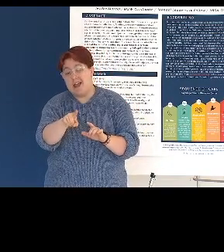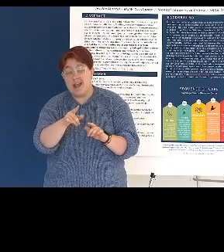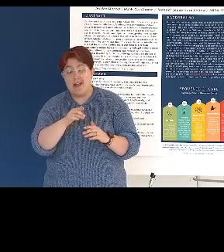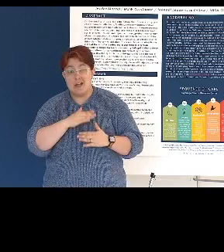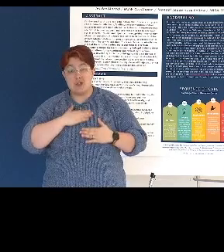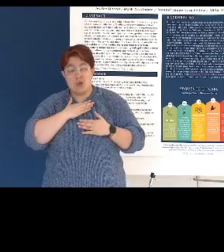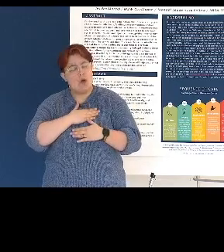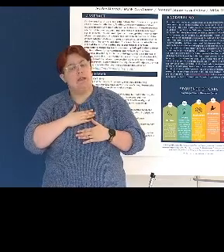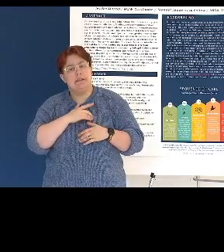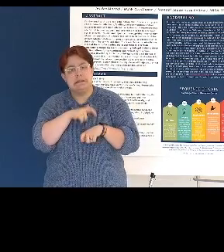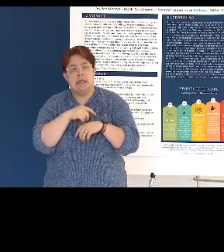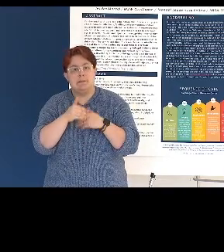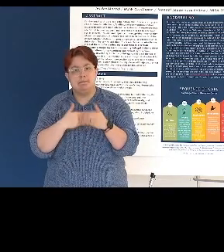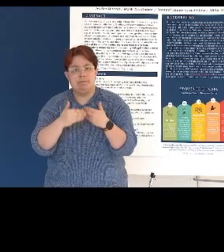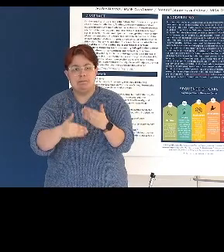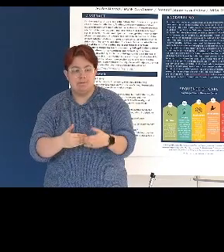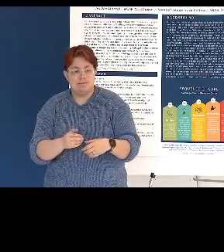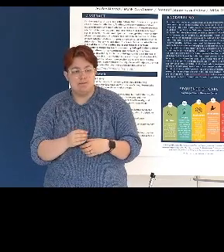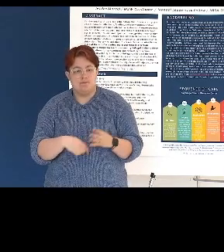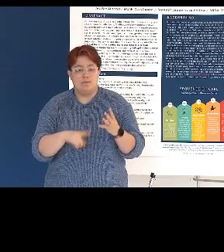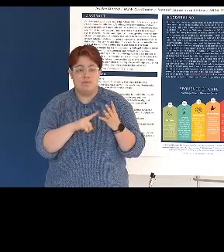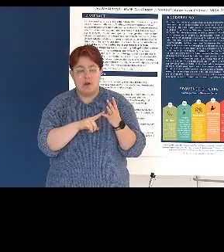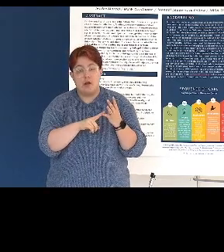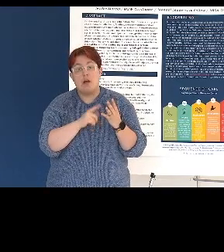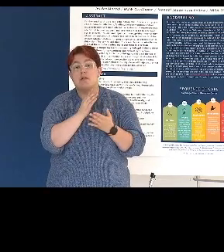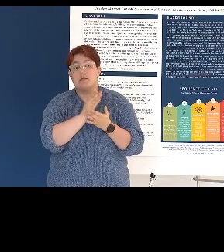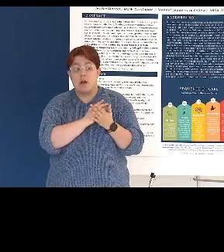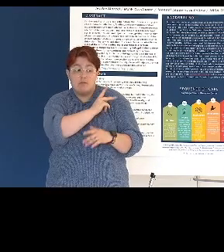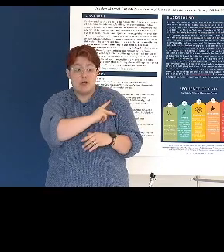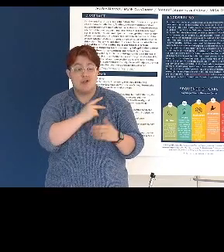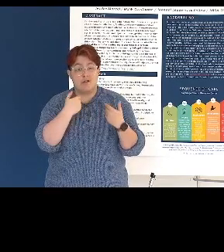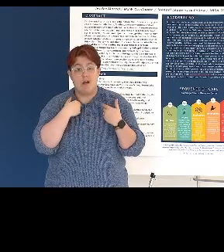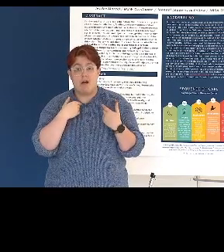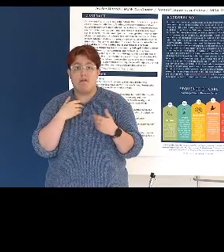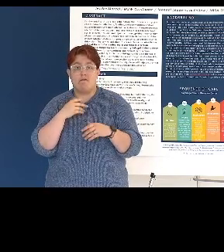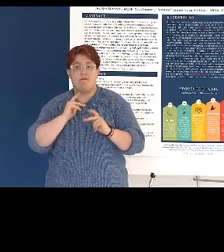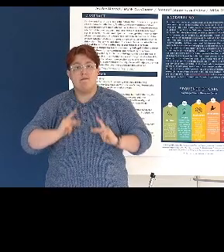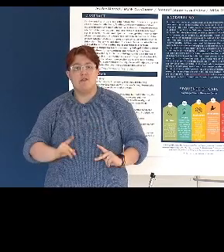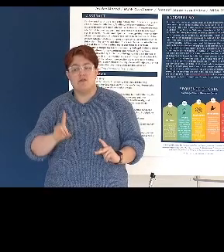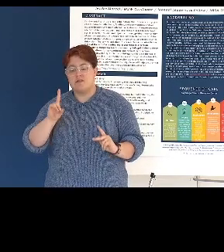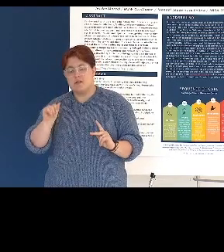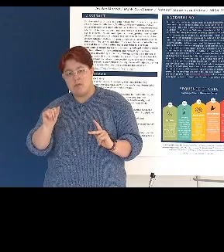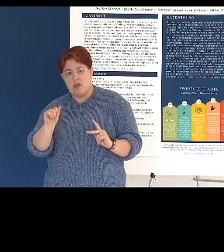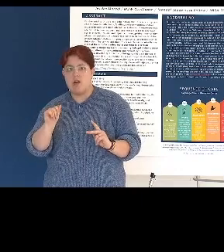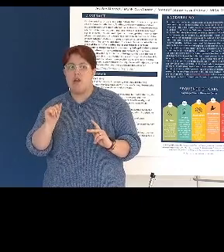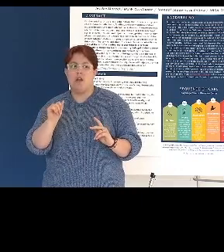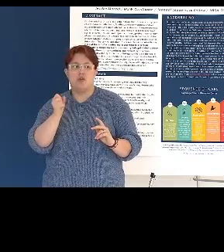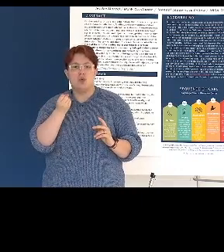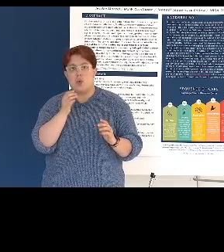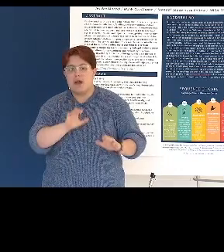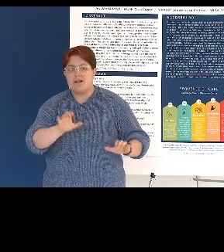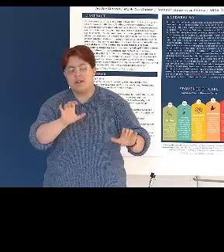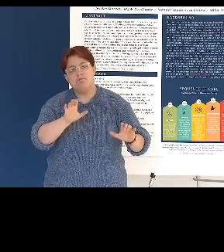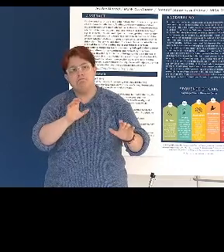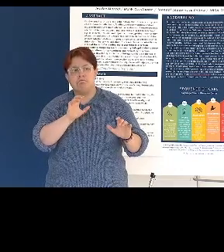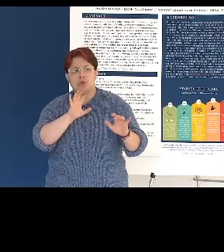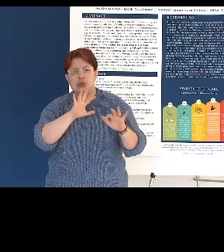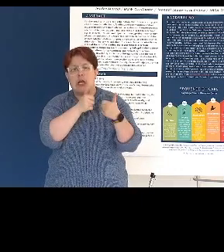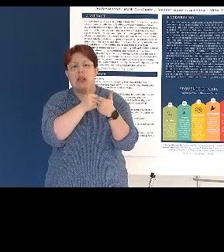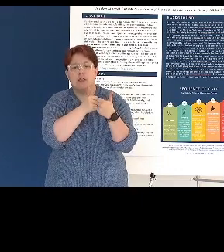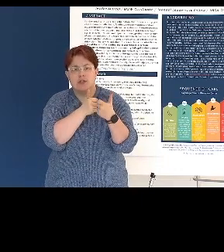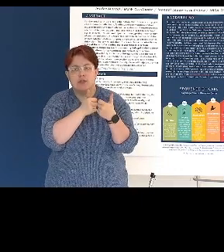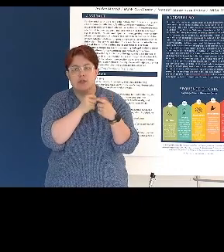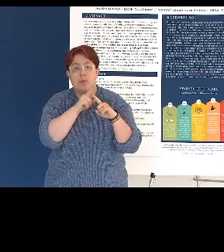And finally, some consumers do live with physical disabilities that make activity of this kind a challenge. However, the